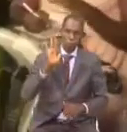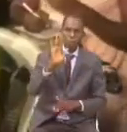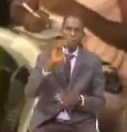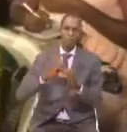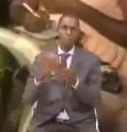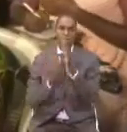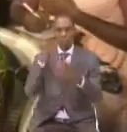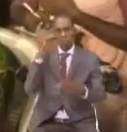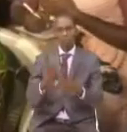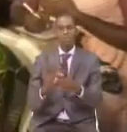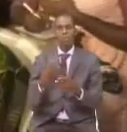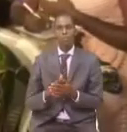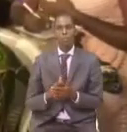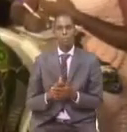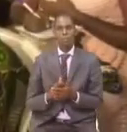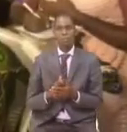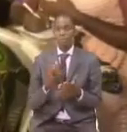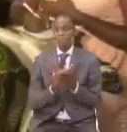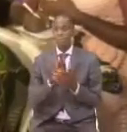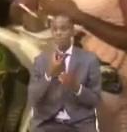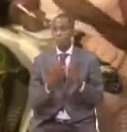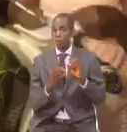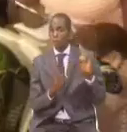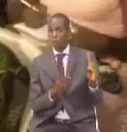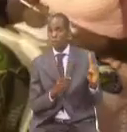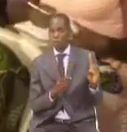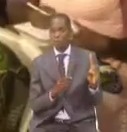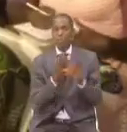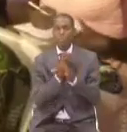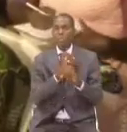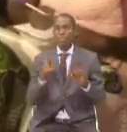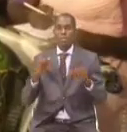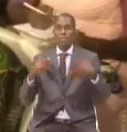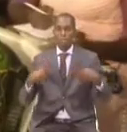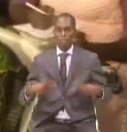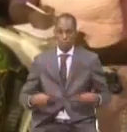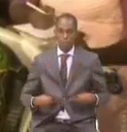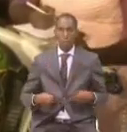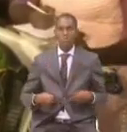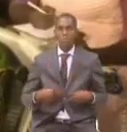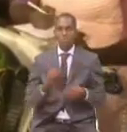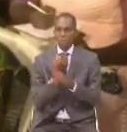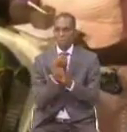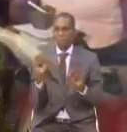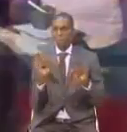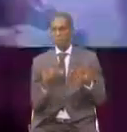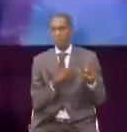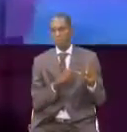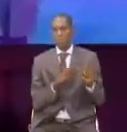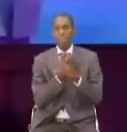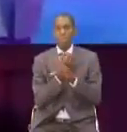name. That's number one, saving health, salvation.